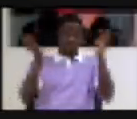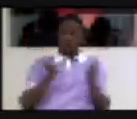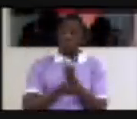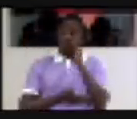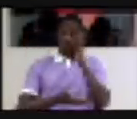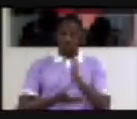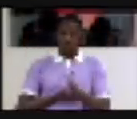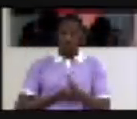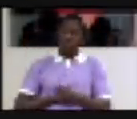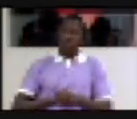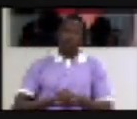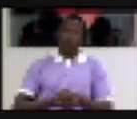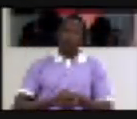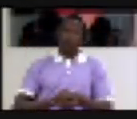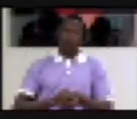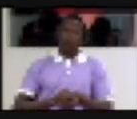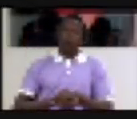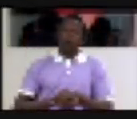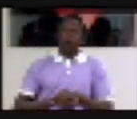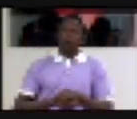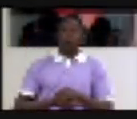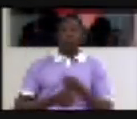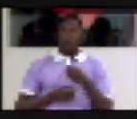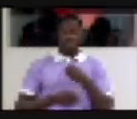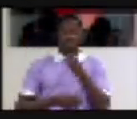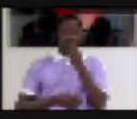truth. I will tell the truth,